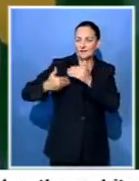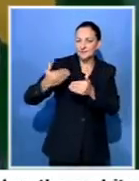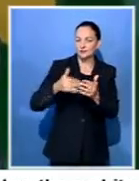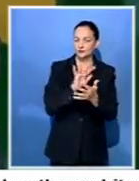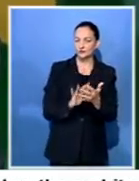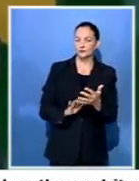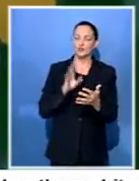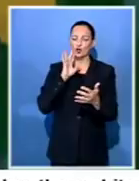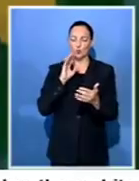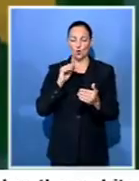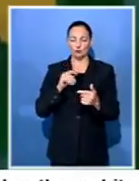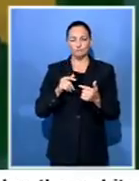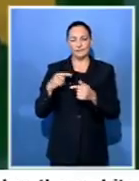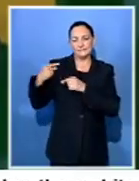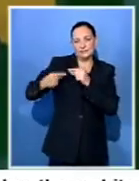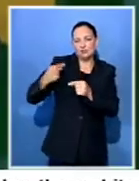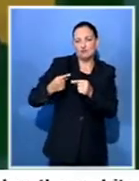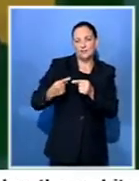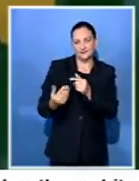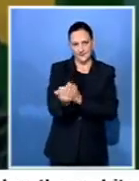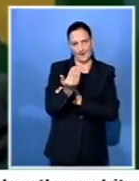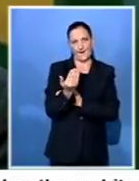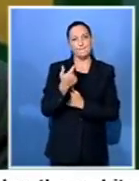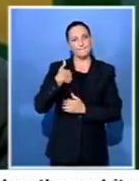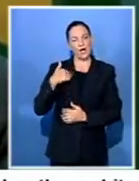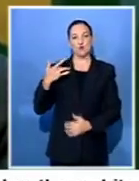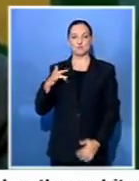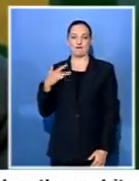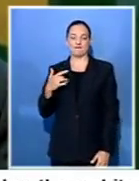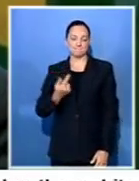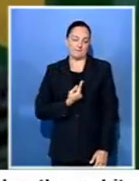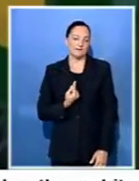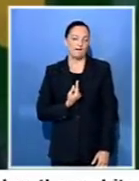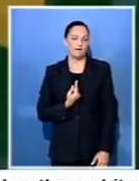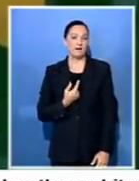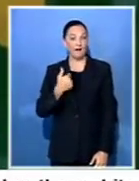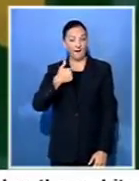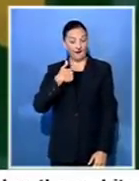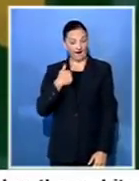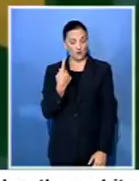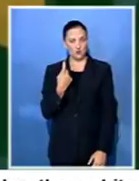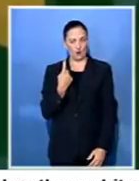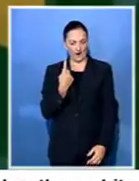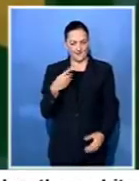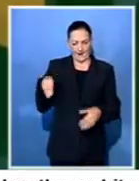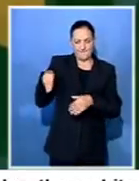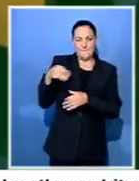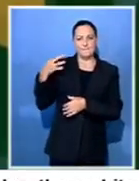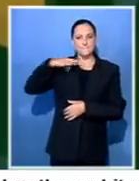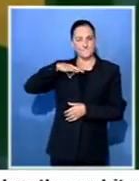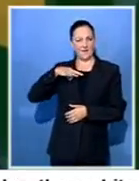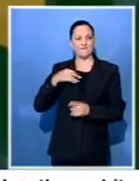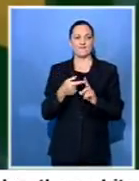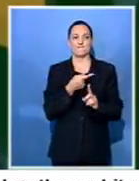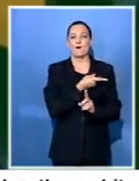generations to come. I was privileged myself to be one of those who benefited a great